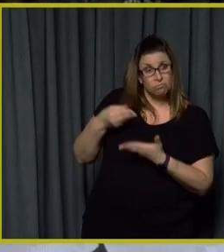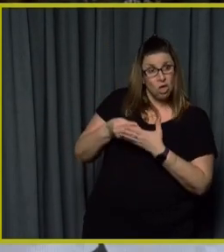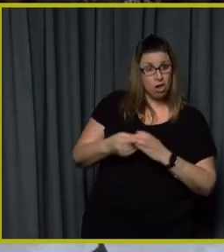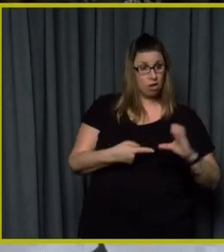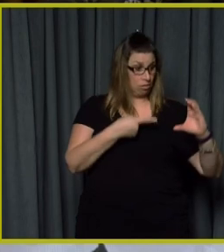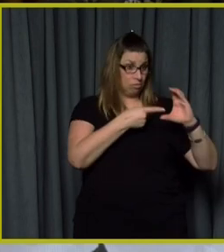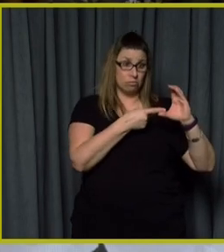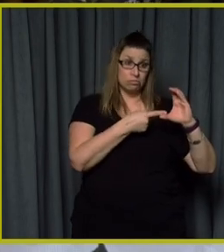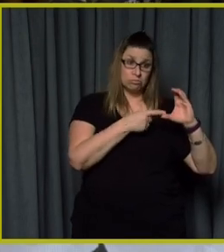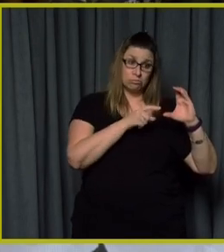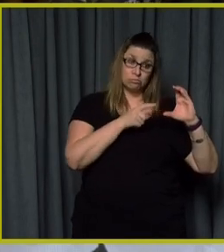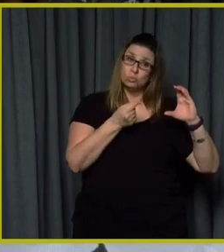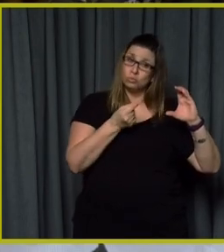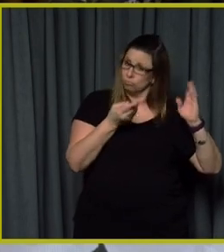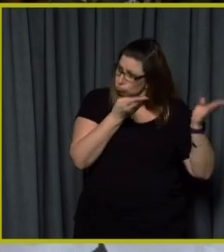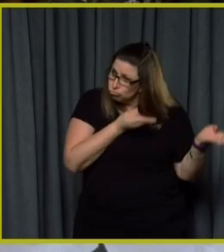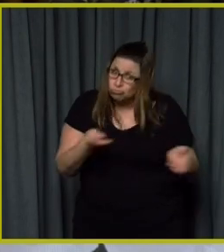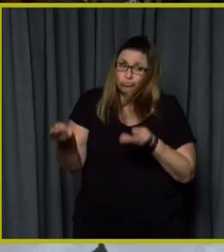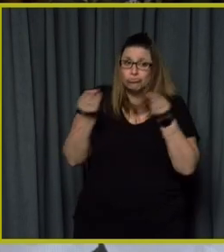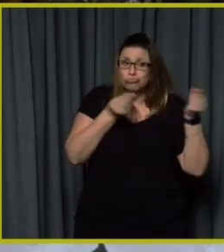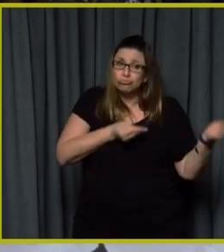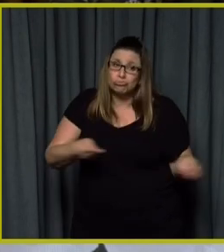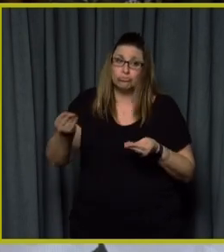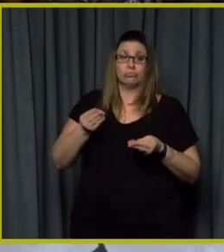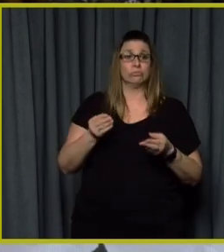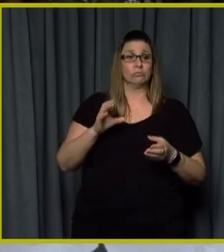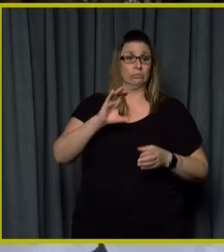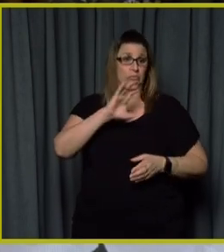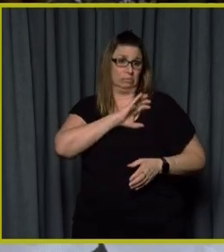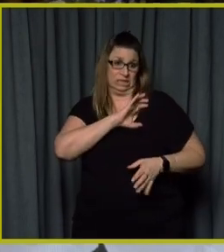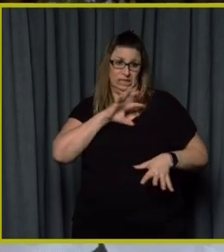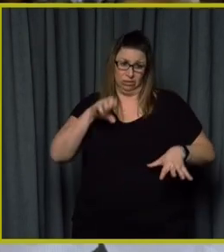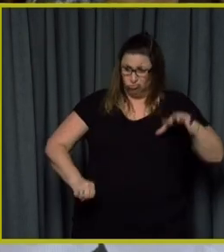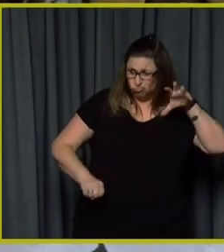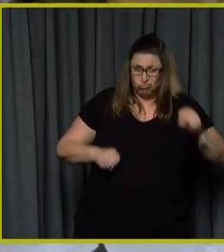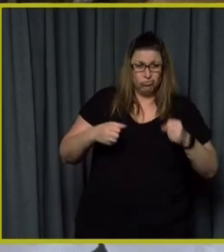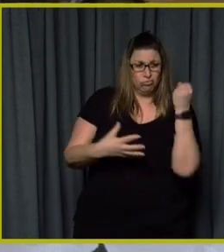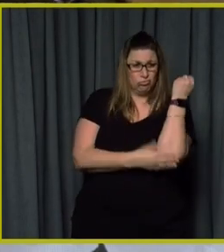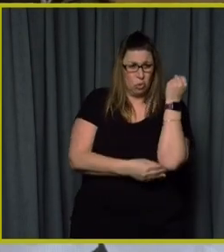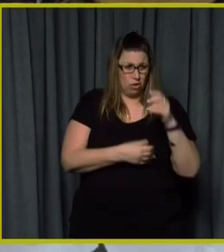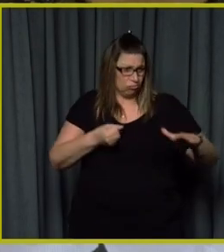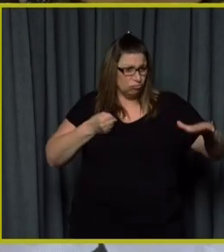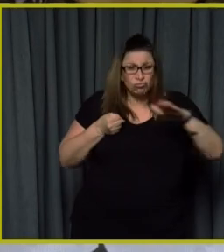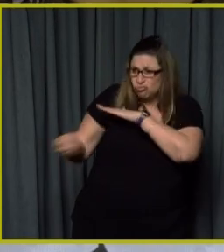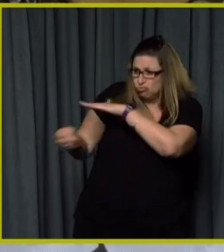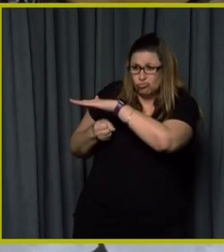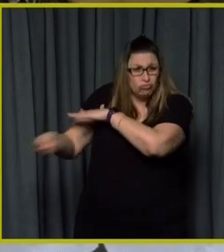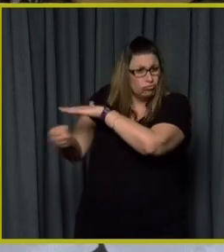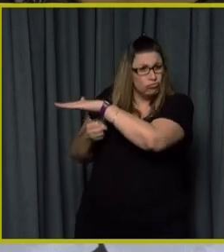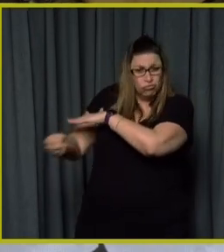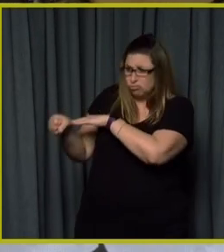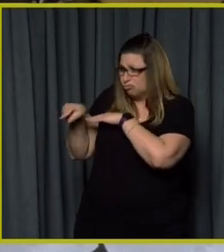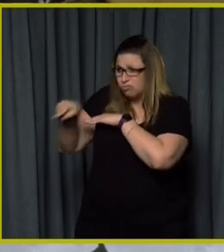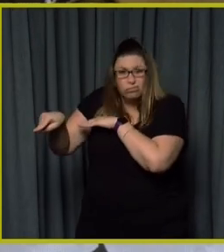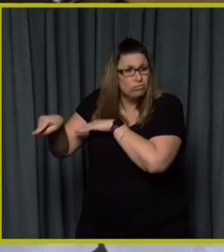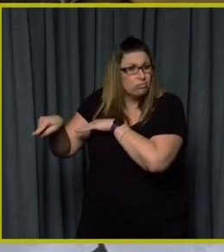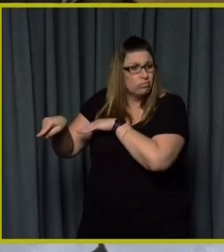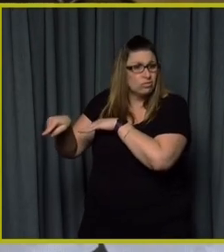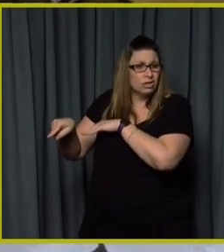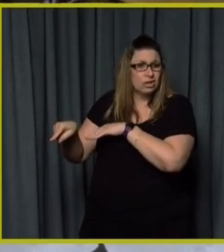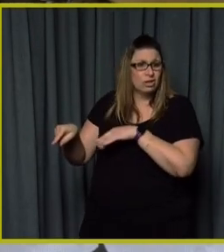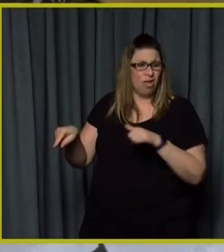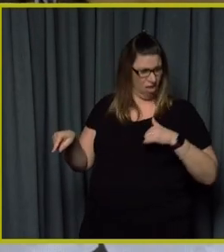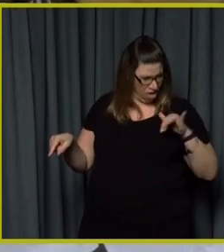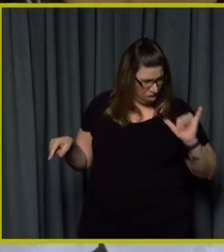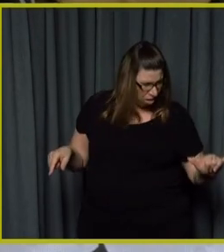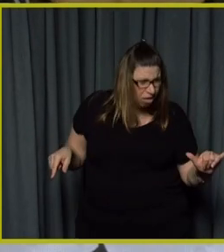protects the wealthy from the poor. When I joined the military, I had no idea that the best way to end American militarism abroad